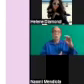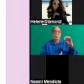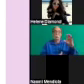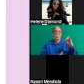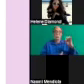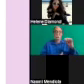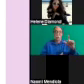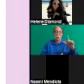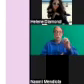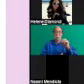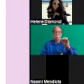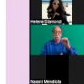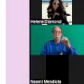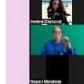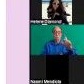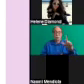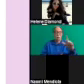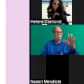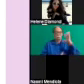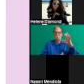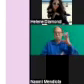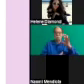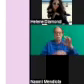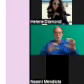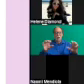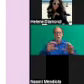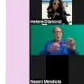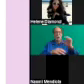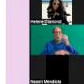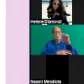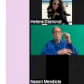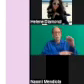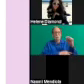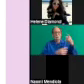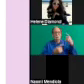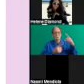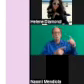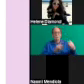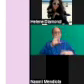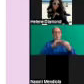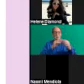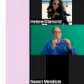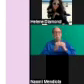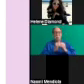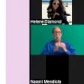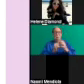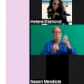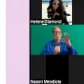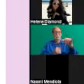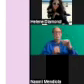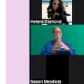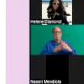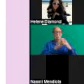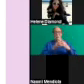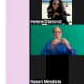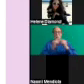with activism back in the day, and it culminated. I hate saying that it culminated in with the Americans with